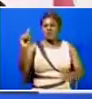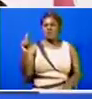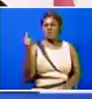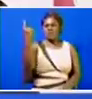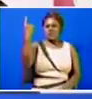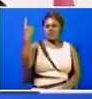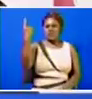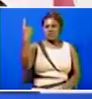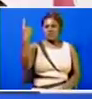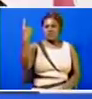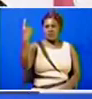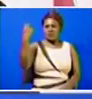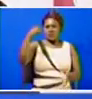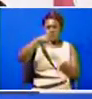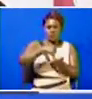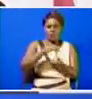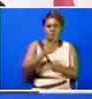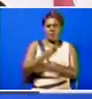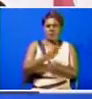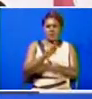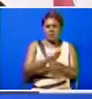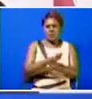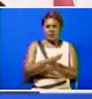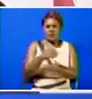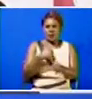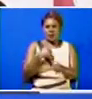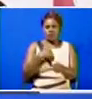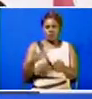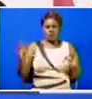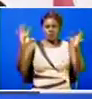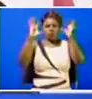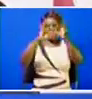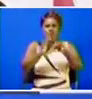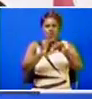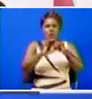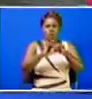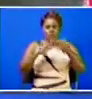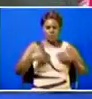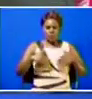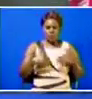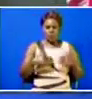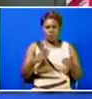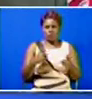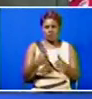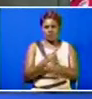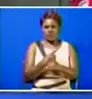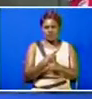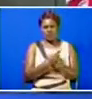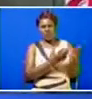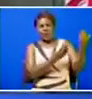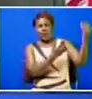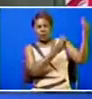first amongst many installments that we're going to do in order to connect with our audiences on different platforms. We're really looking forward